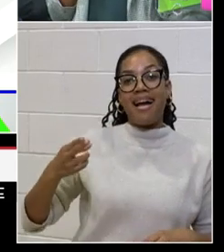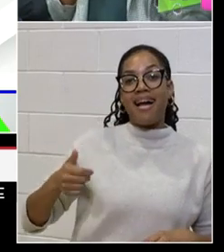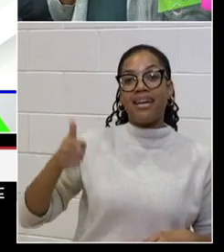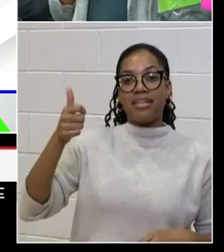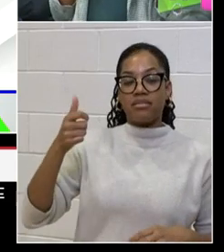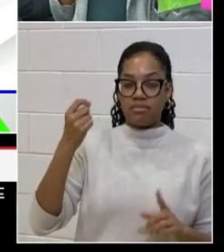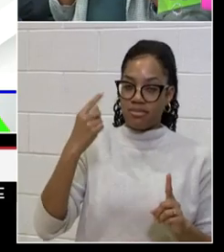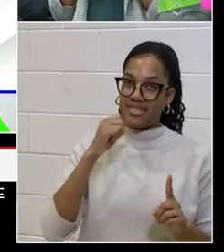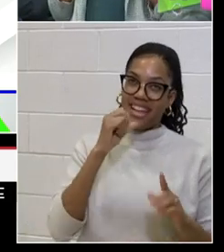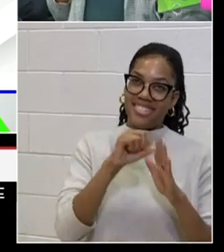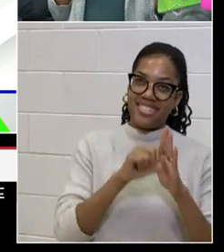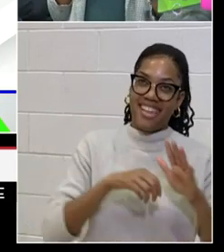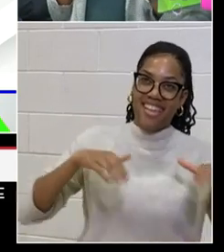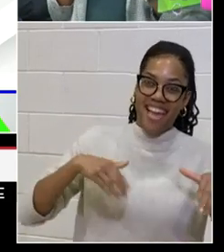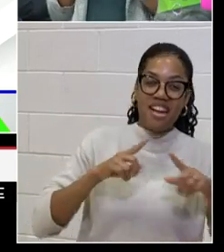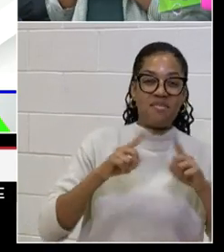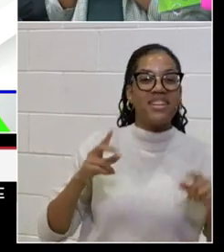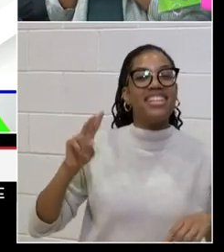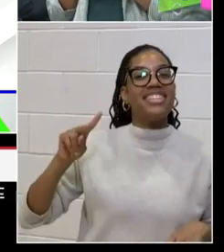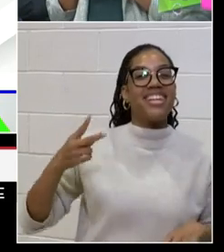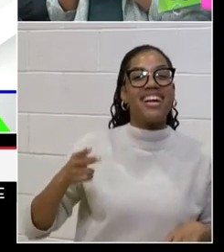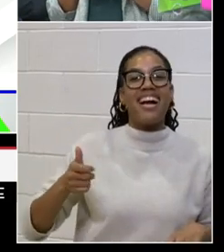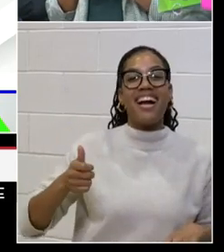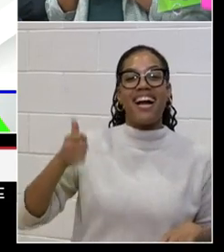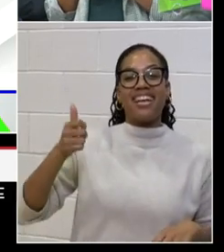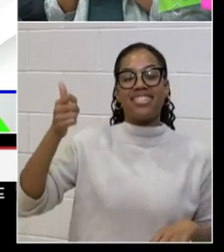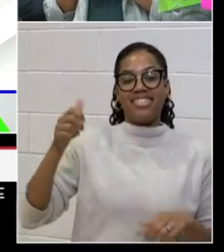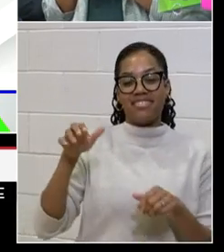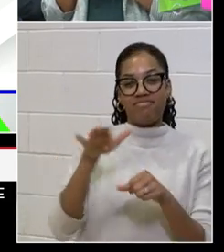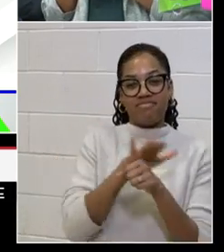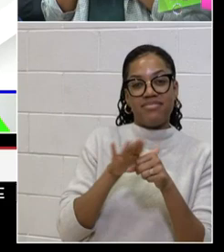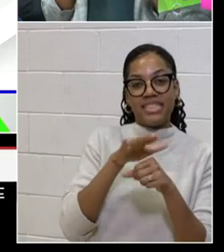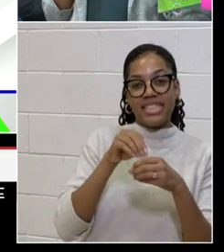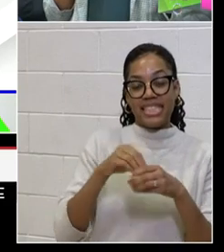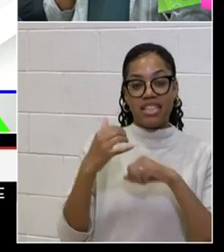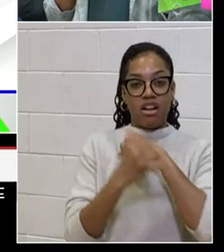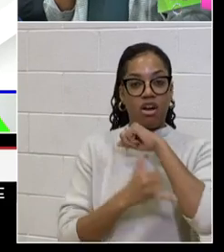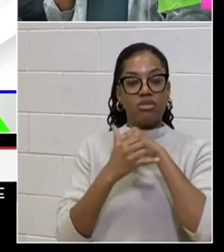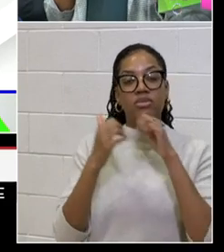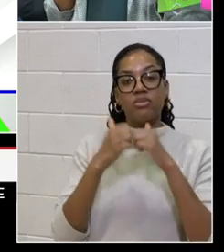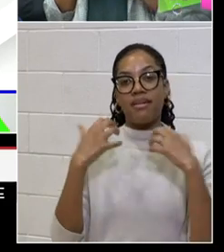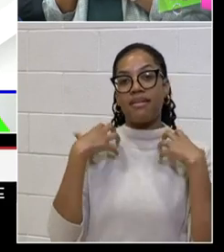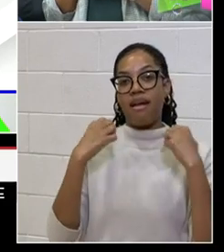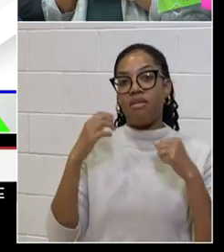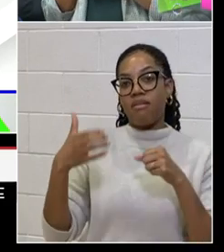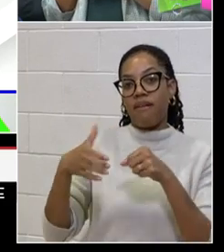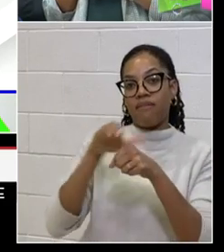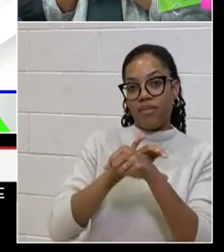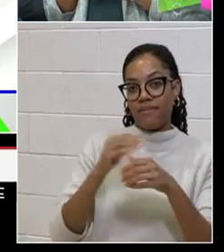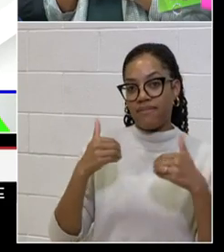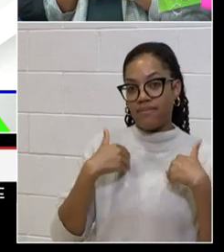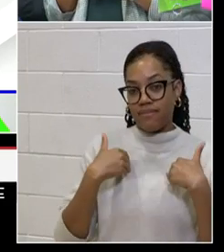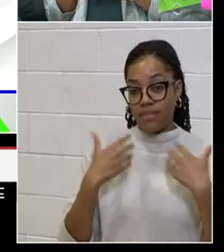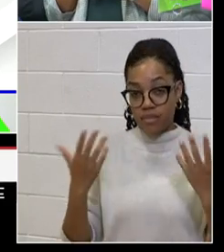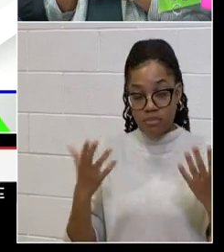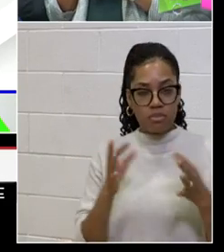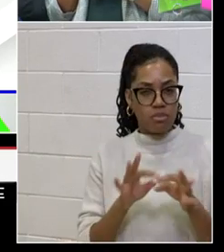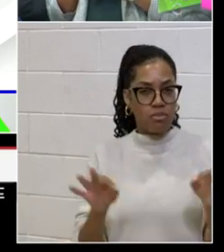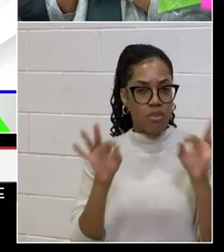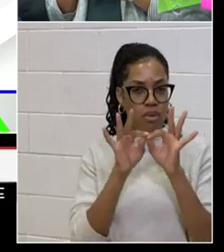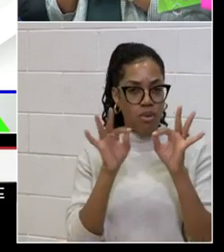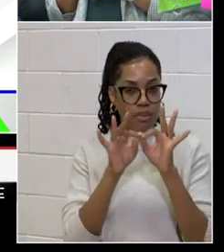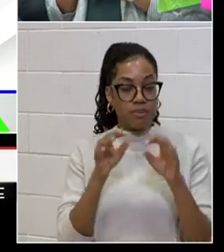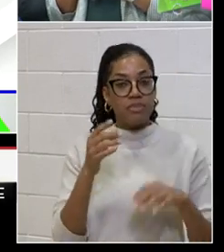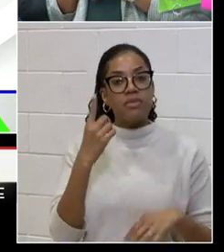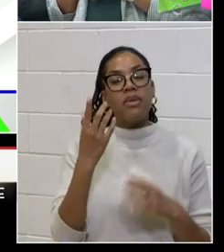not a state yet, but second highest jurisdiction in the country with health coverage, and so that's really important as well. But one of the things that I think is